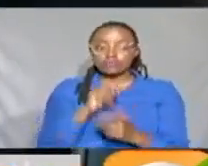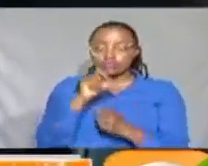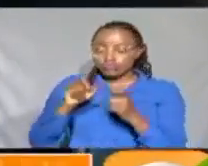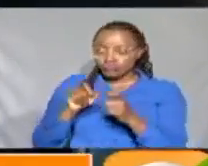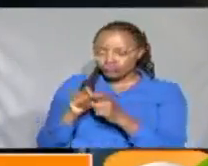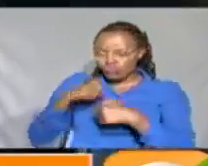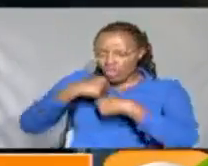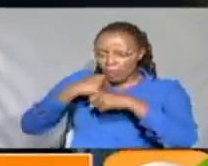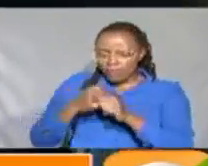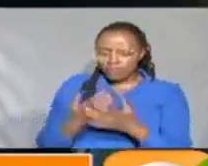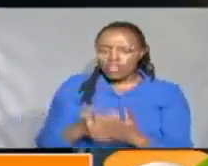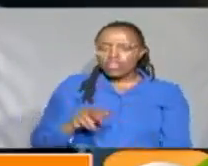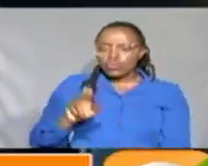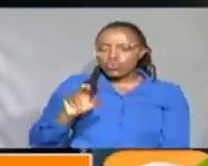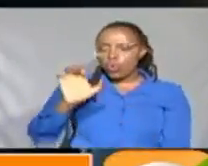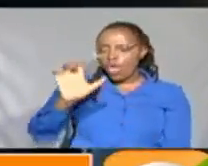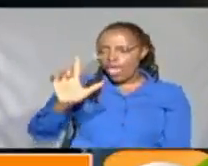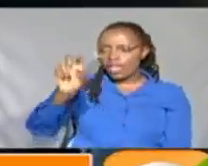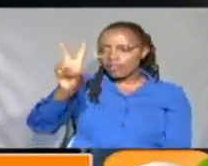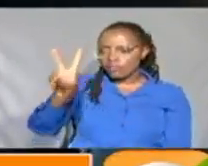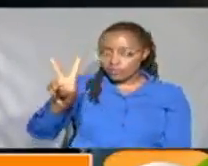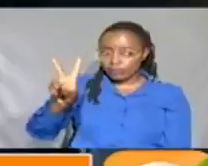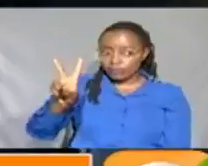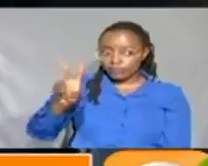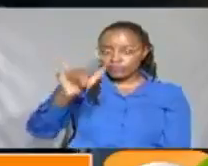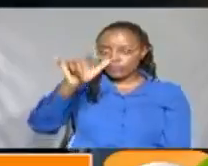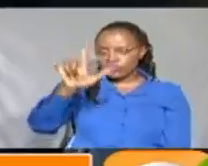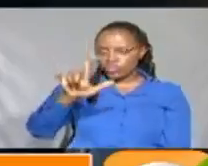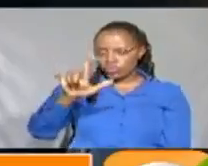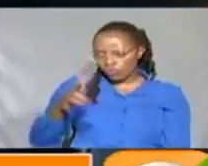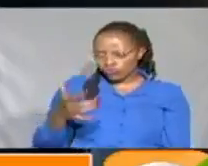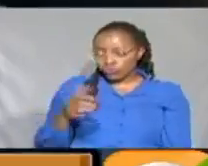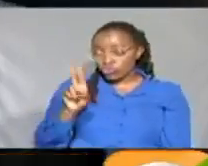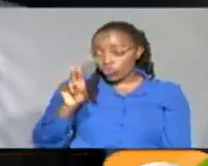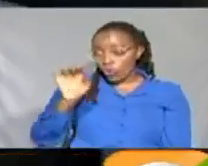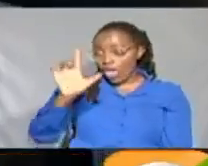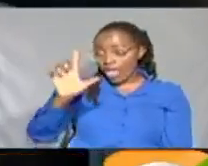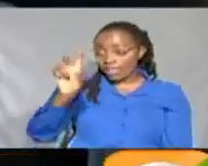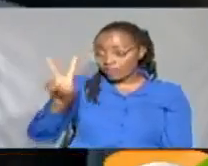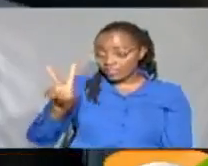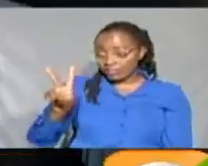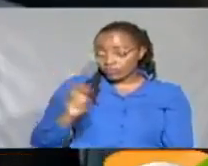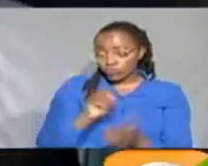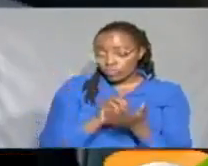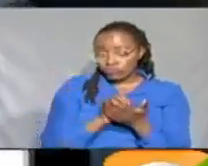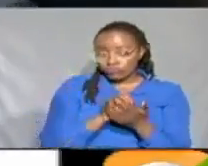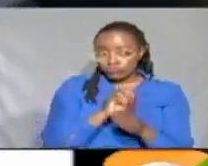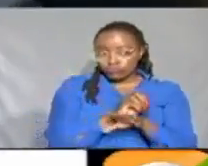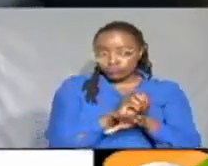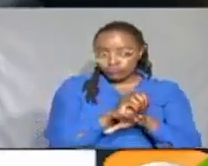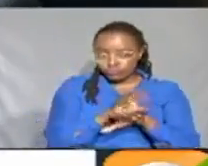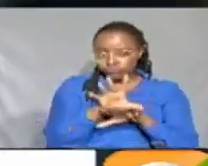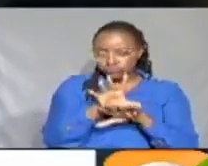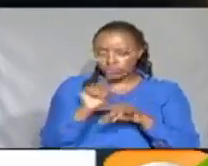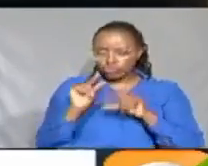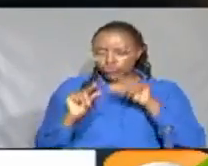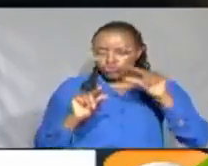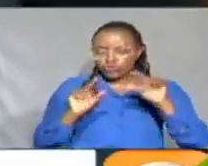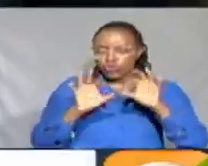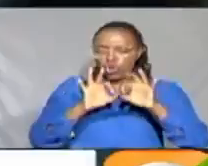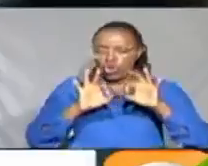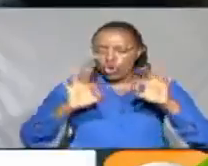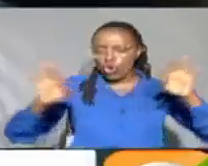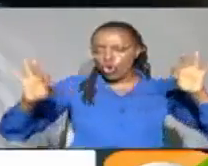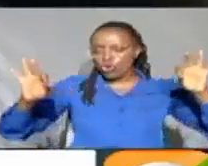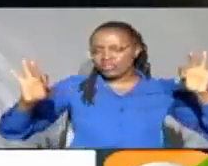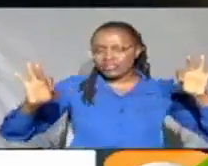be ULV, ultra low volume spray. So we are releasing very little doses for long distances,